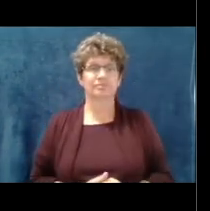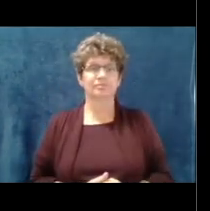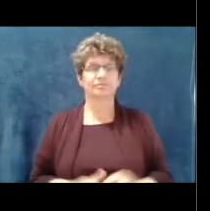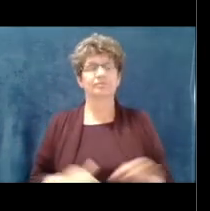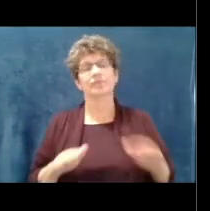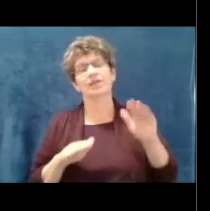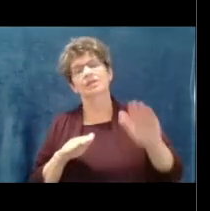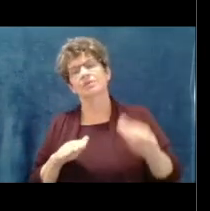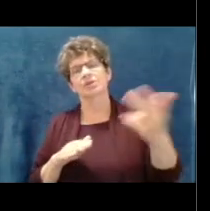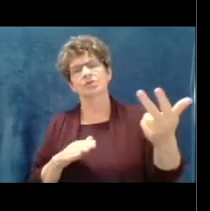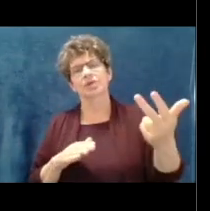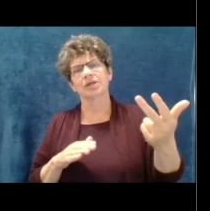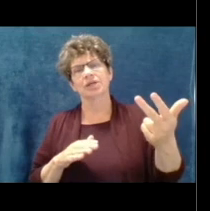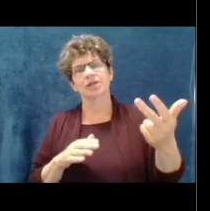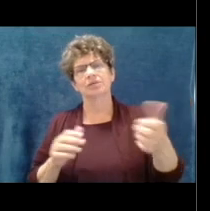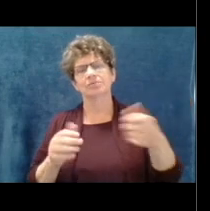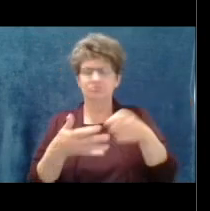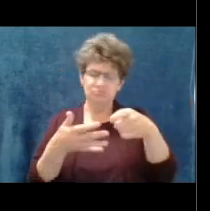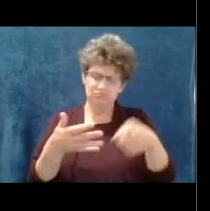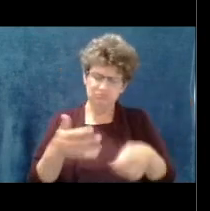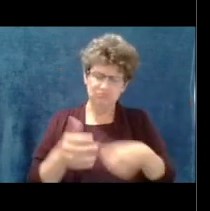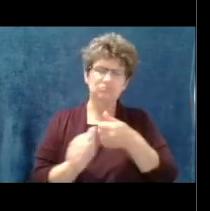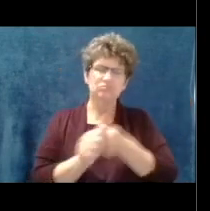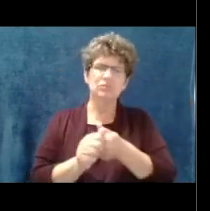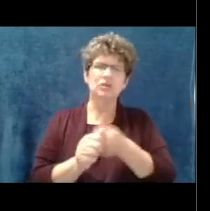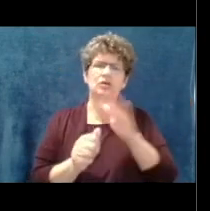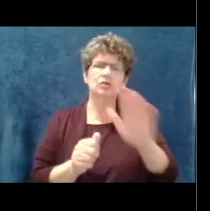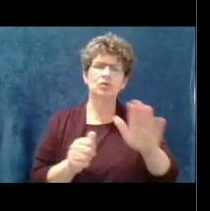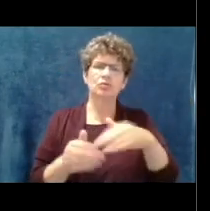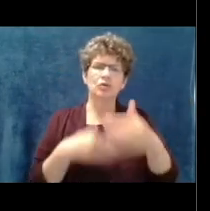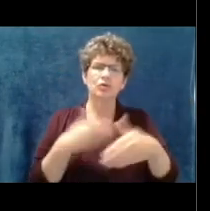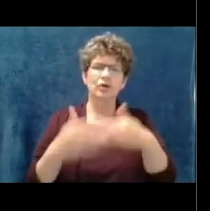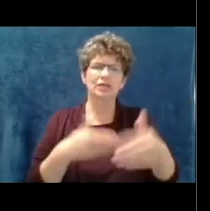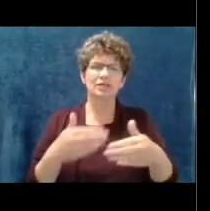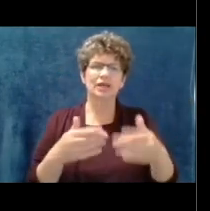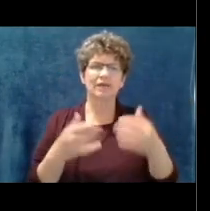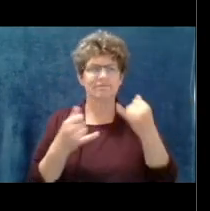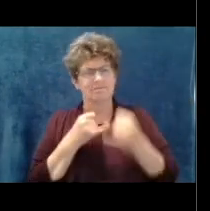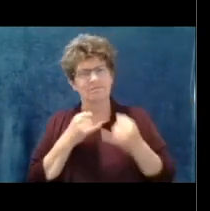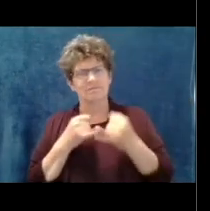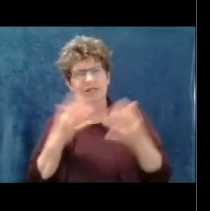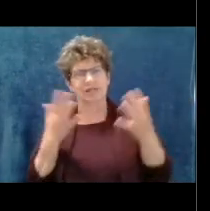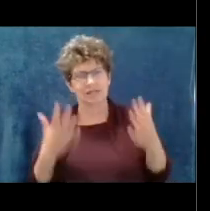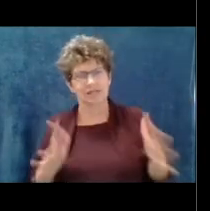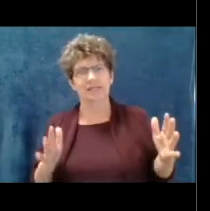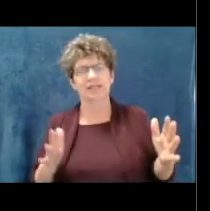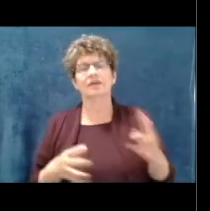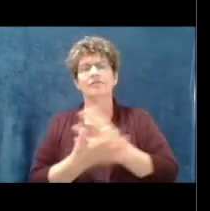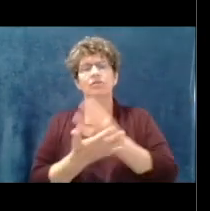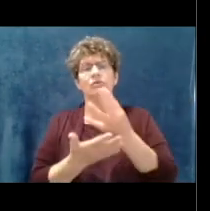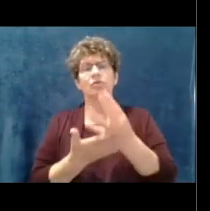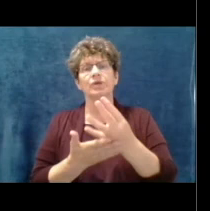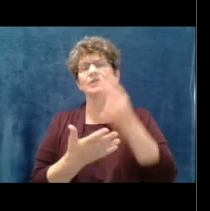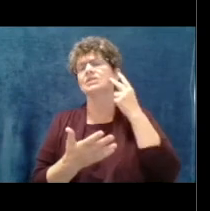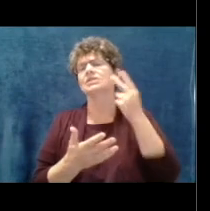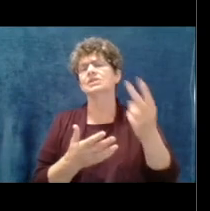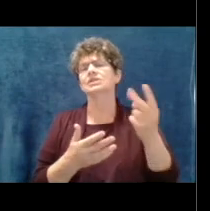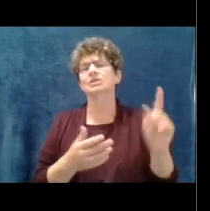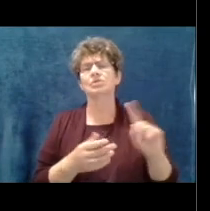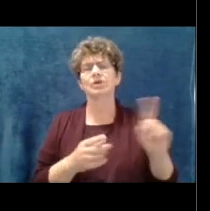then finally, at 4 weeks, looking at where you've gone, considering if there have been any barriers, and repeating with a new